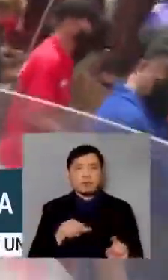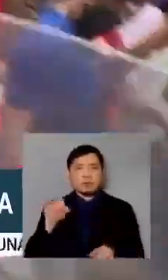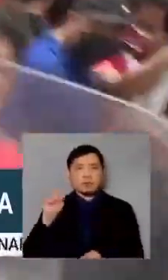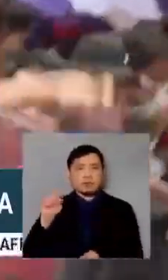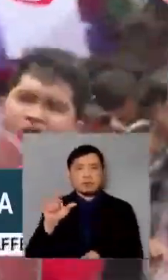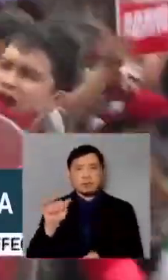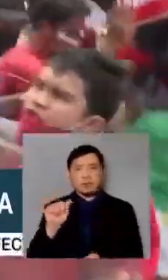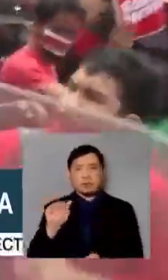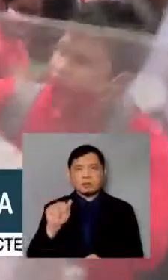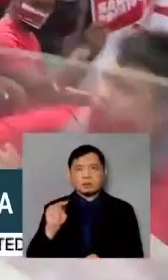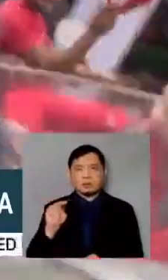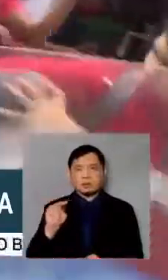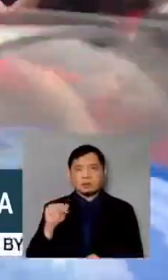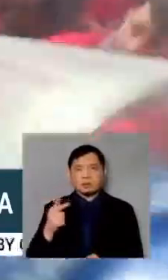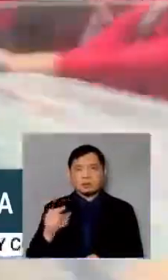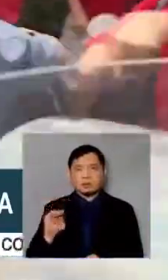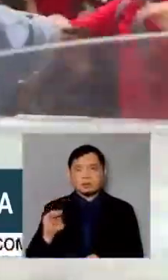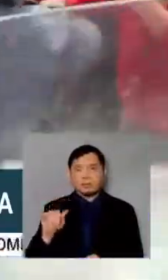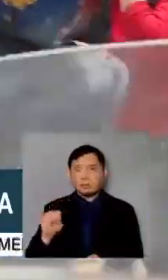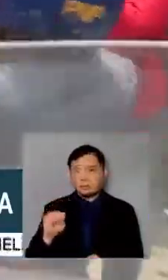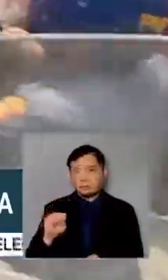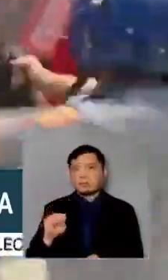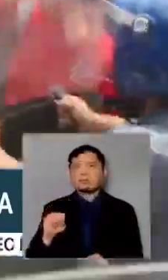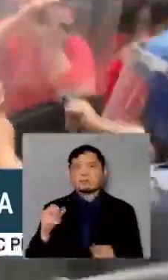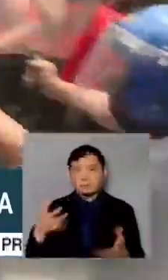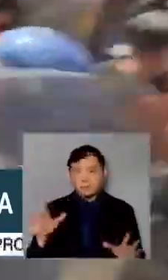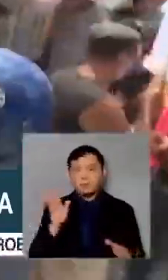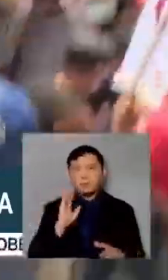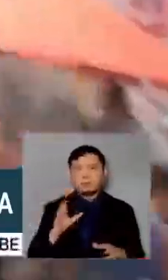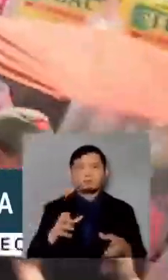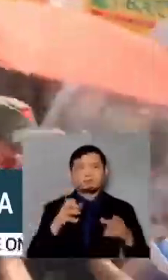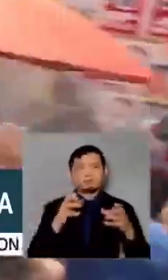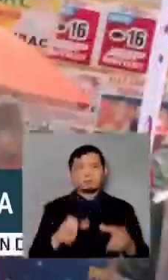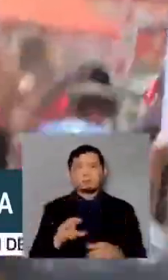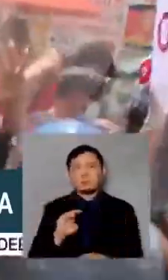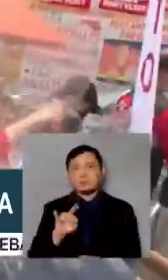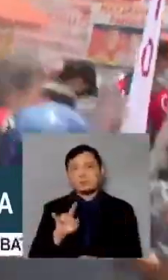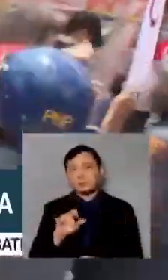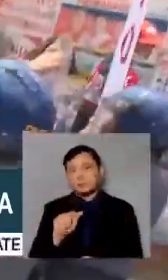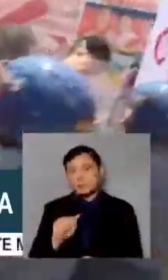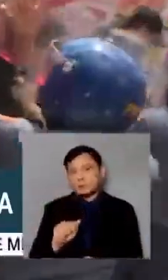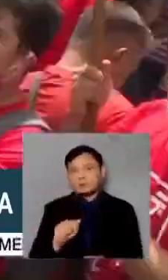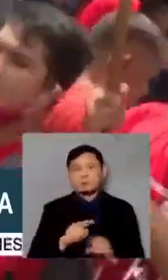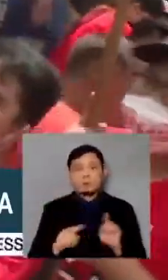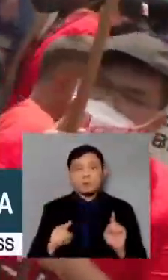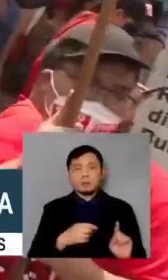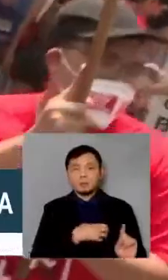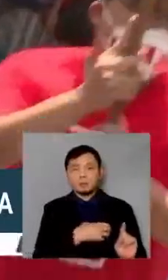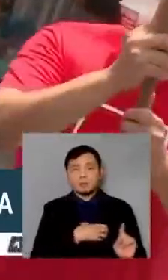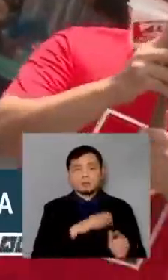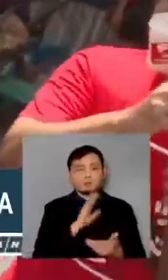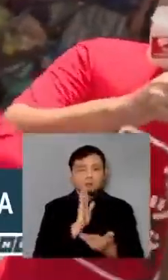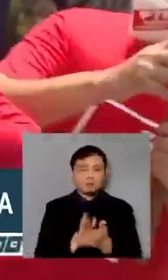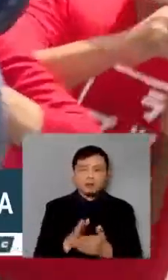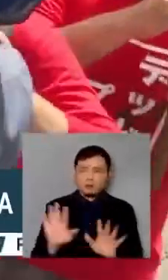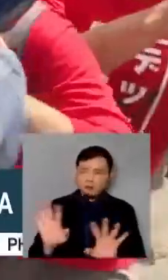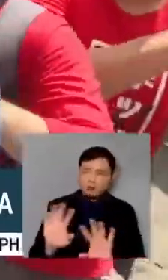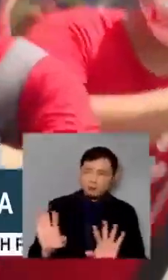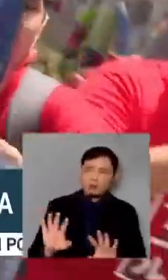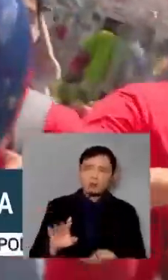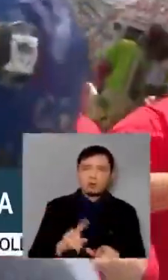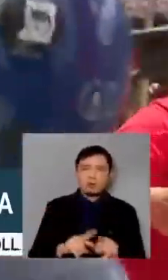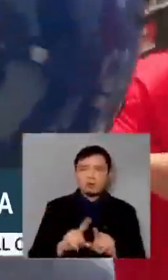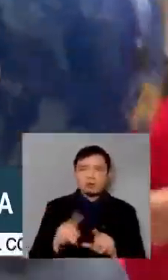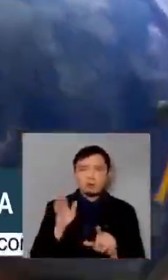together head to Mendiola for their protest. But authorities stopped them, forcing them to end their protest in front of